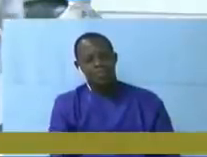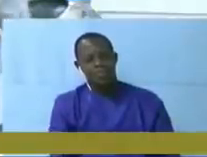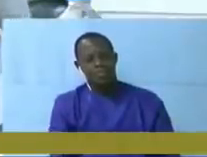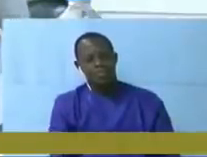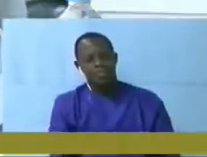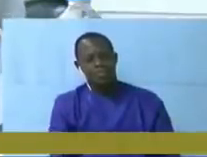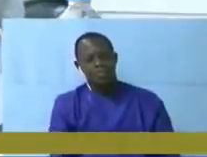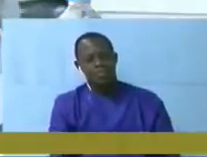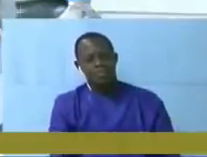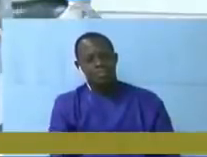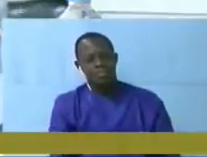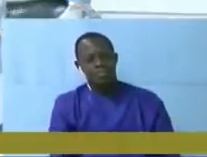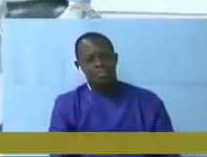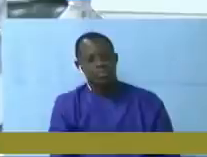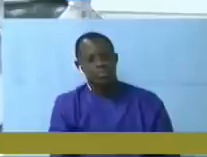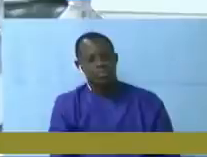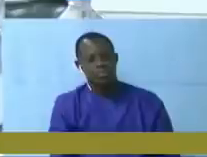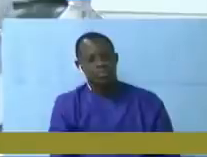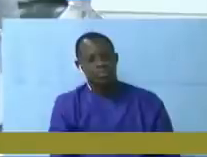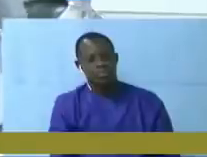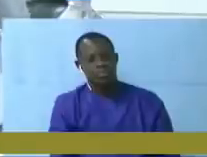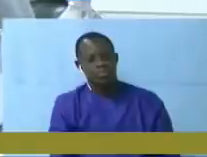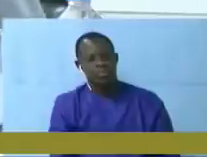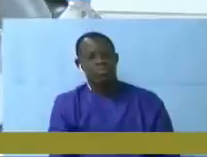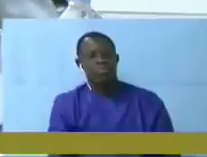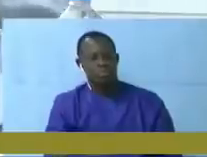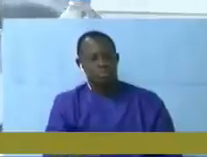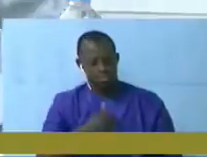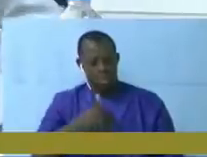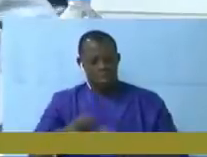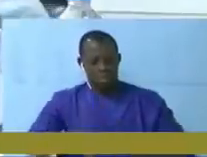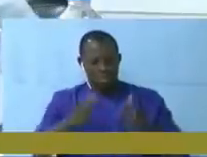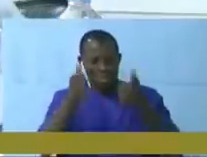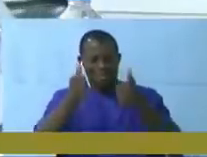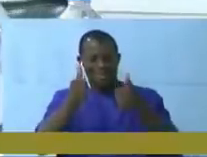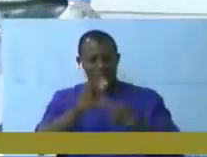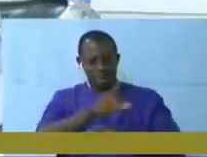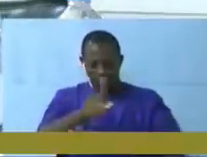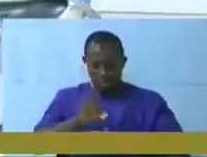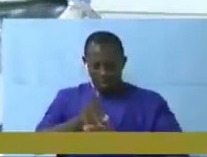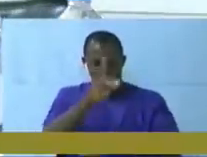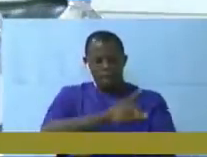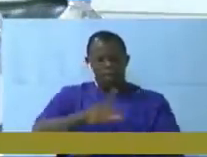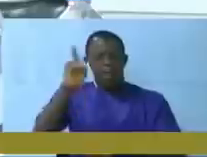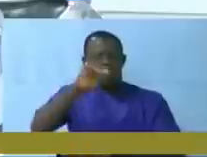started with Genji Primary School obviously from